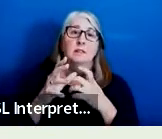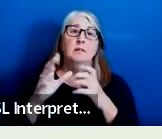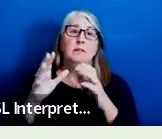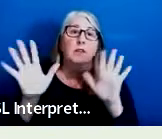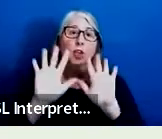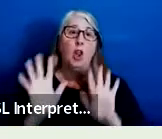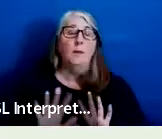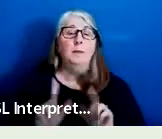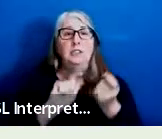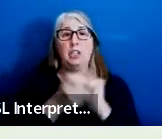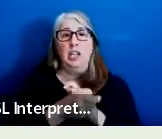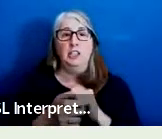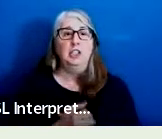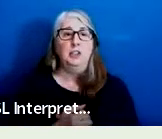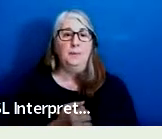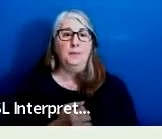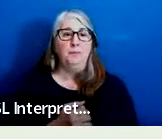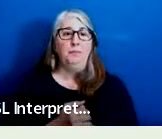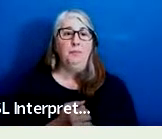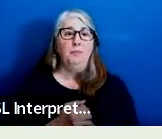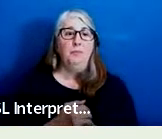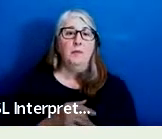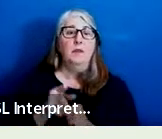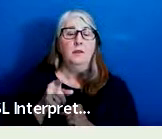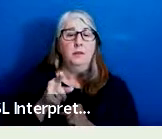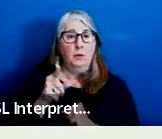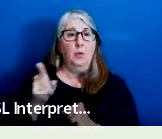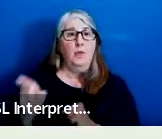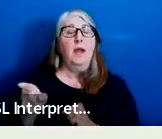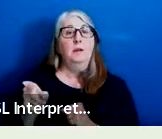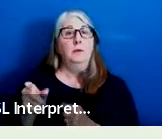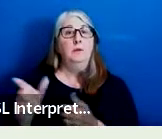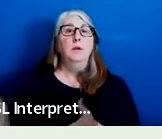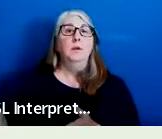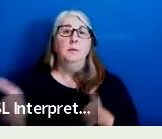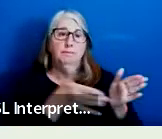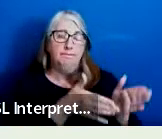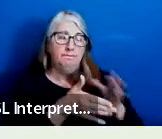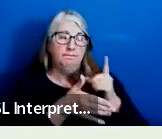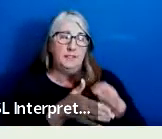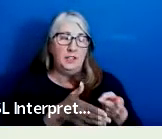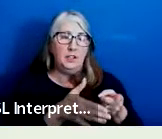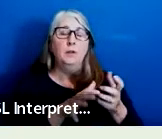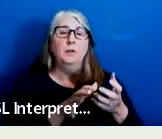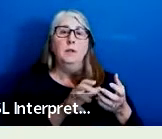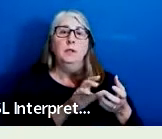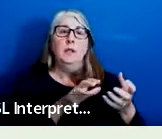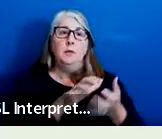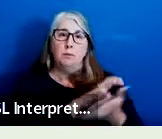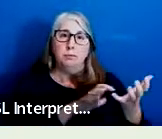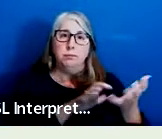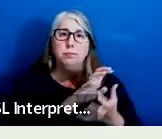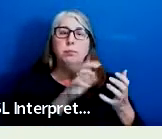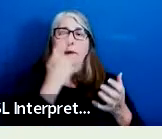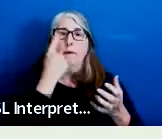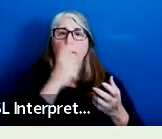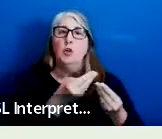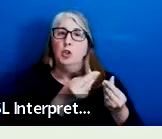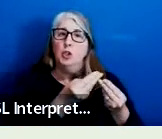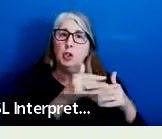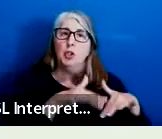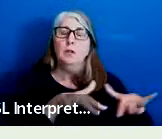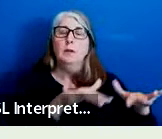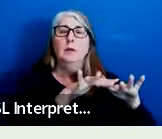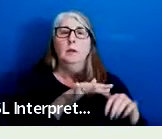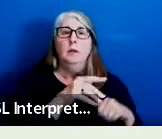food is diverted from landfilling and made into compost, methane production is prevented. Composting